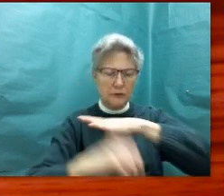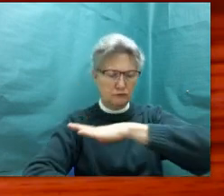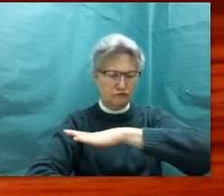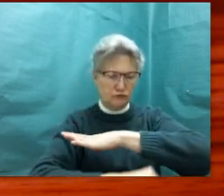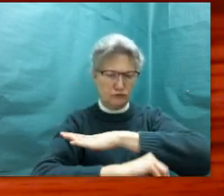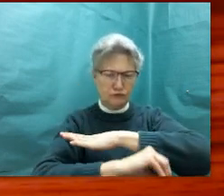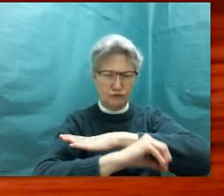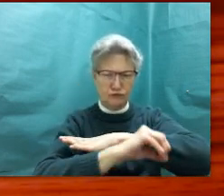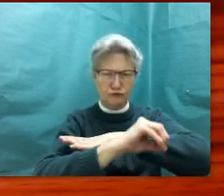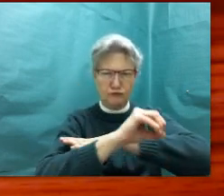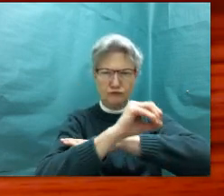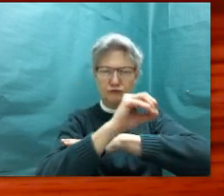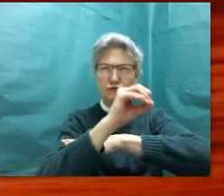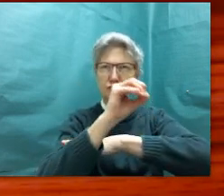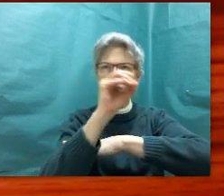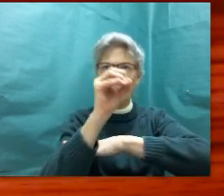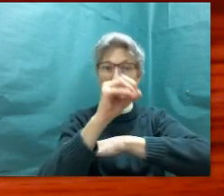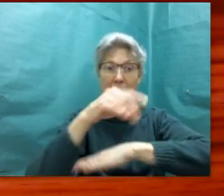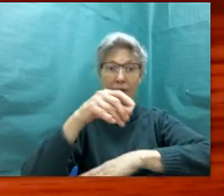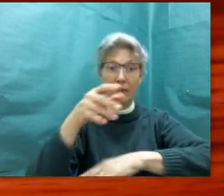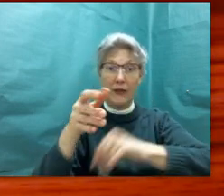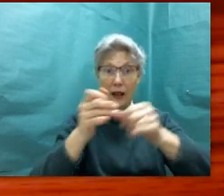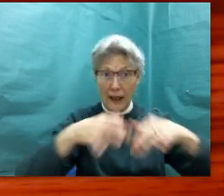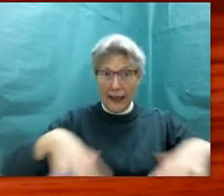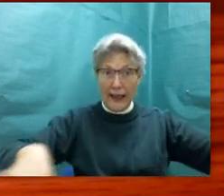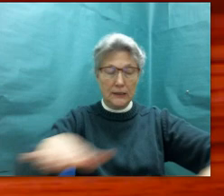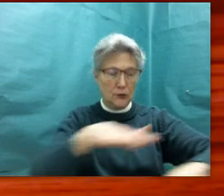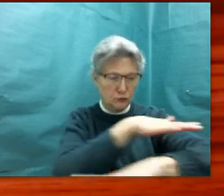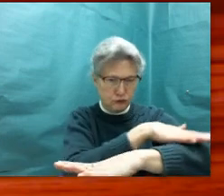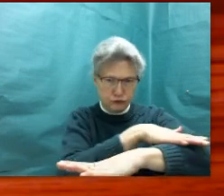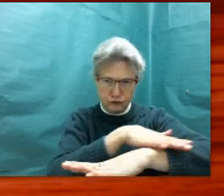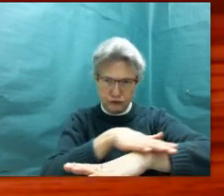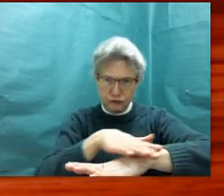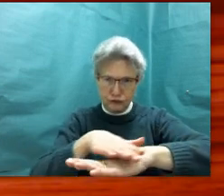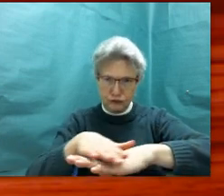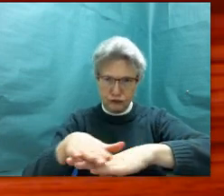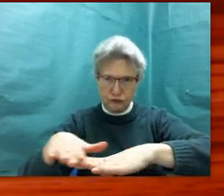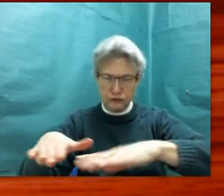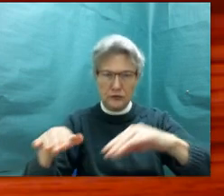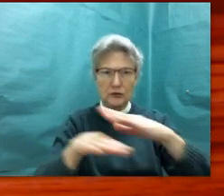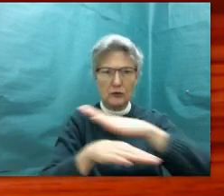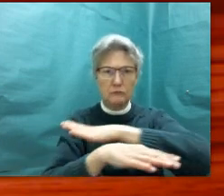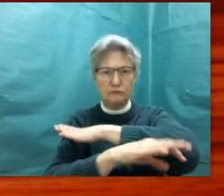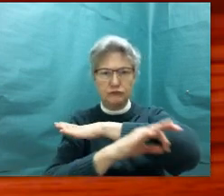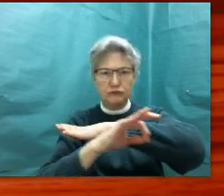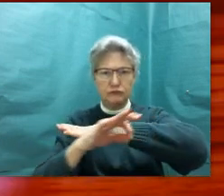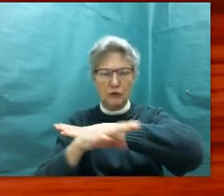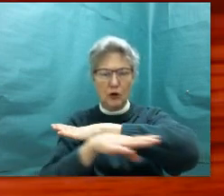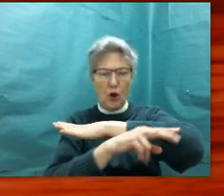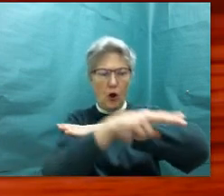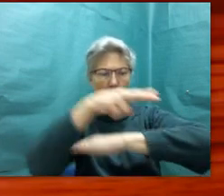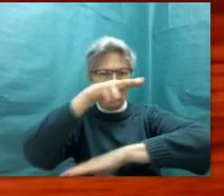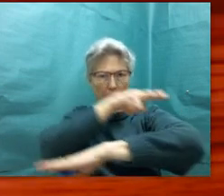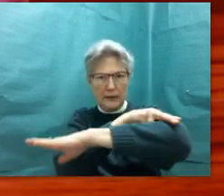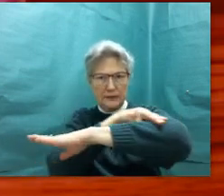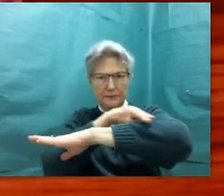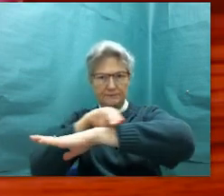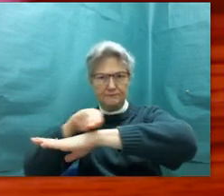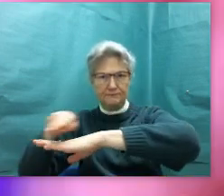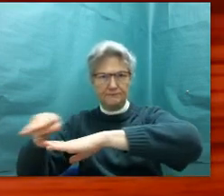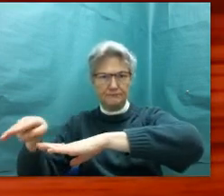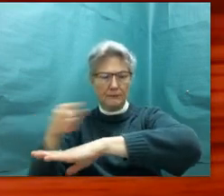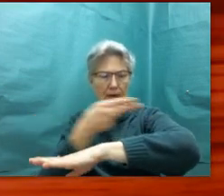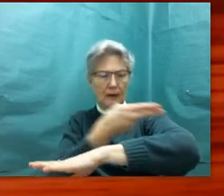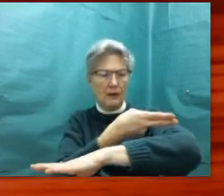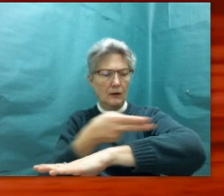up and the way that the land is, that's the horizon line. So where the sun meets the land or the sky meets the land. So that's horizontal, left to